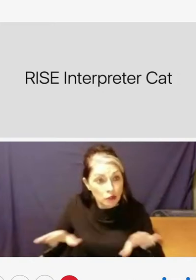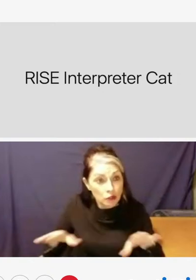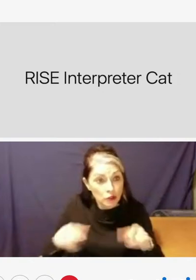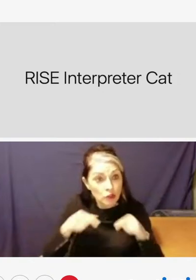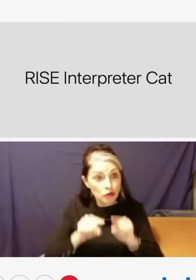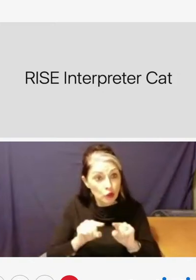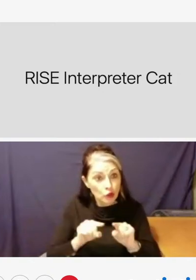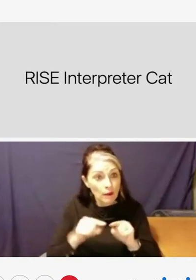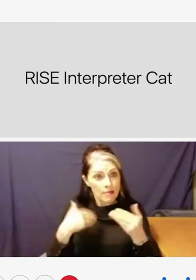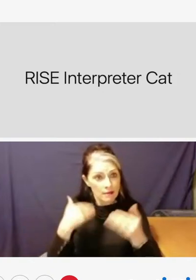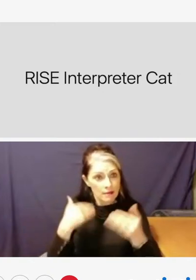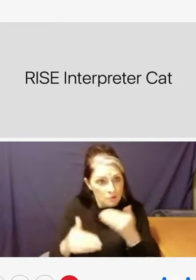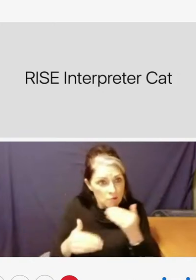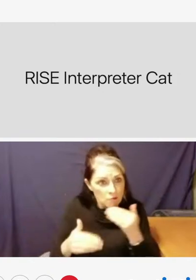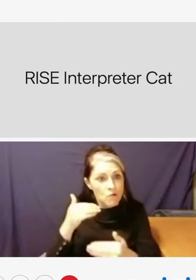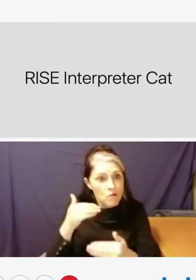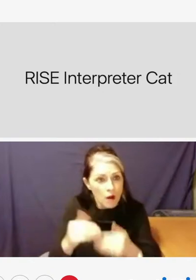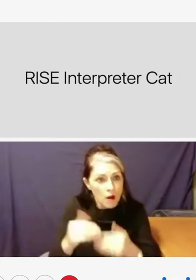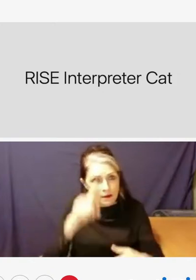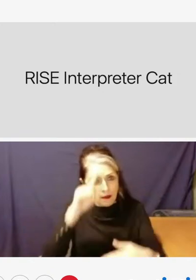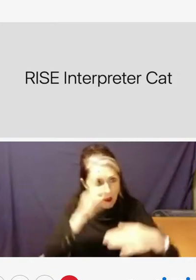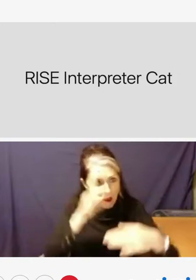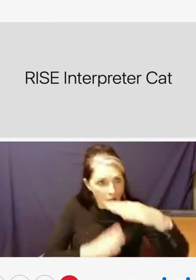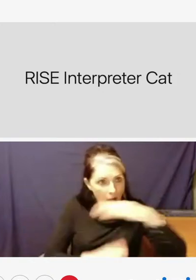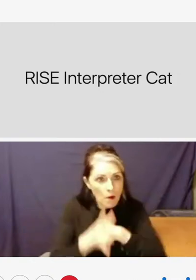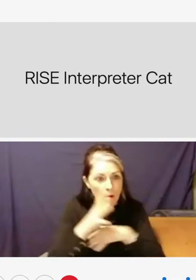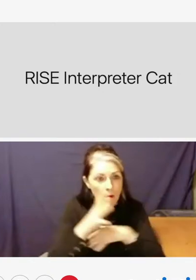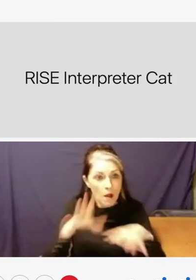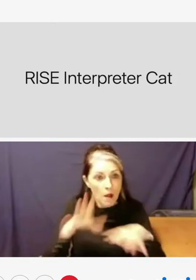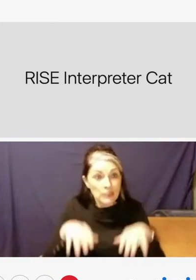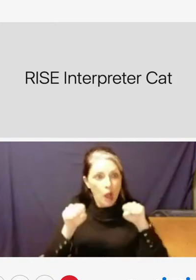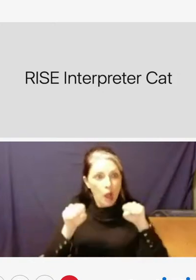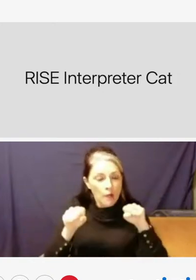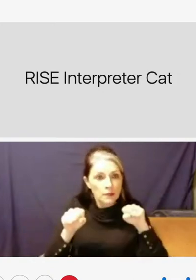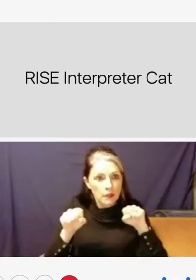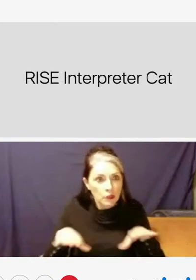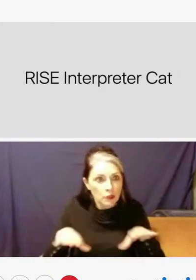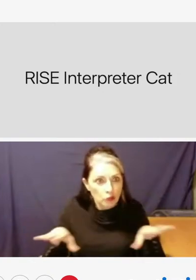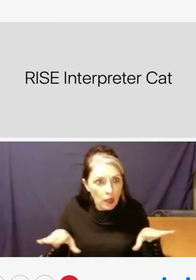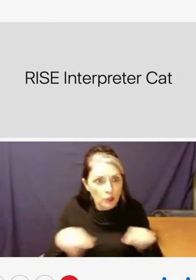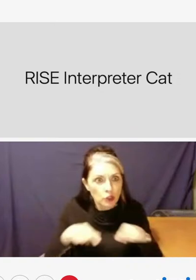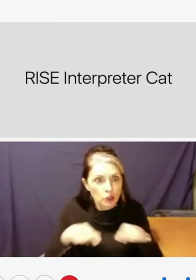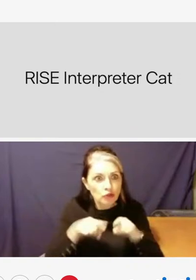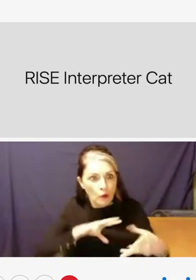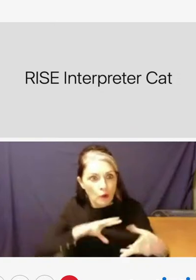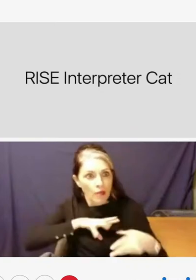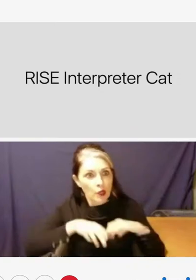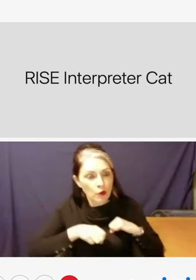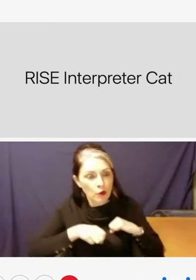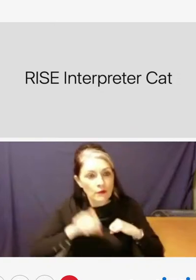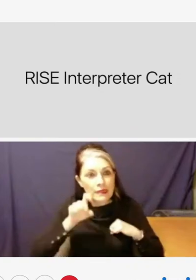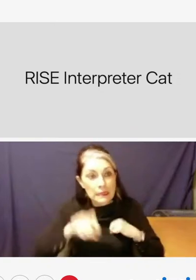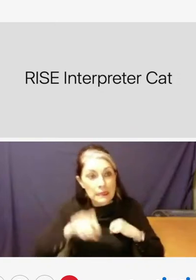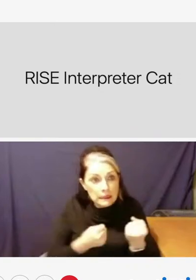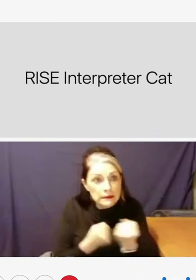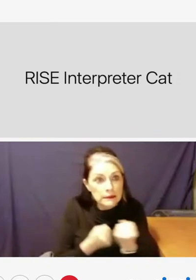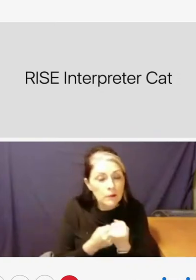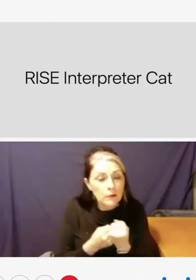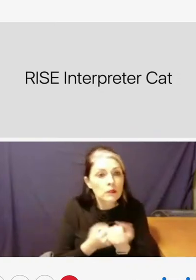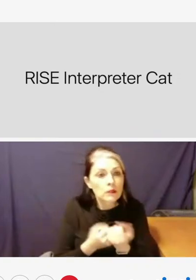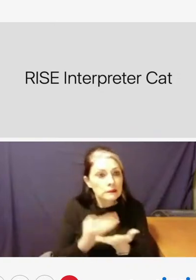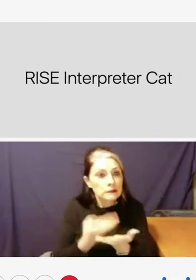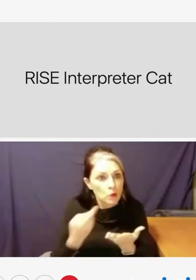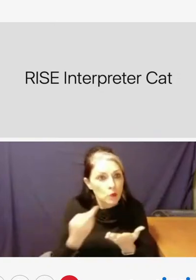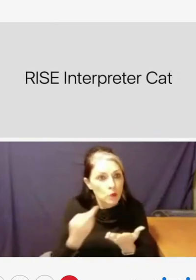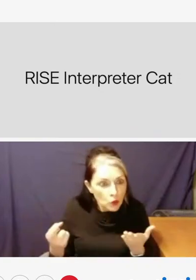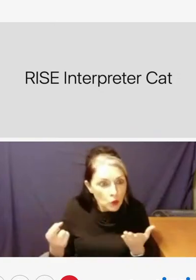very humble mother decided to adopt a child so even during her grief she needed some support she needed some resources so that she can be able